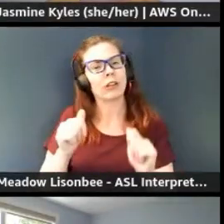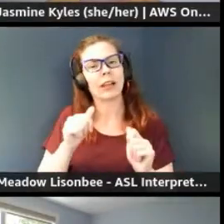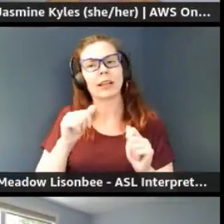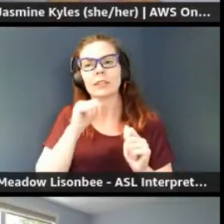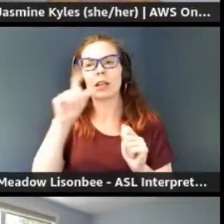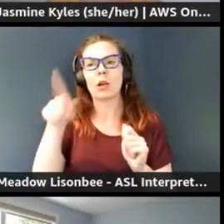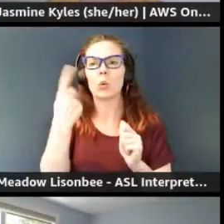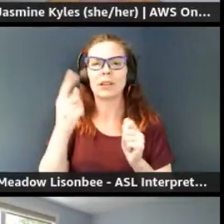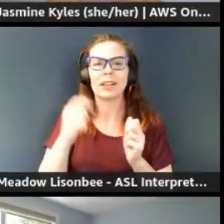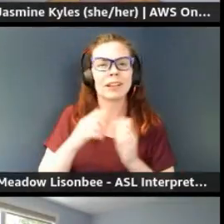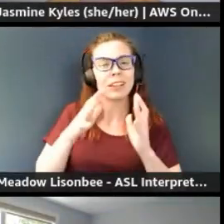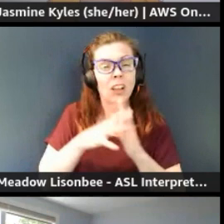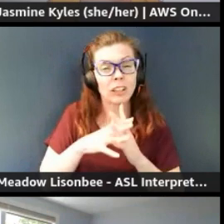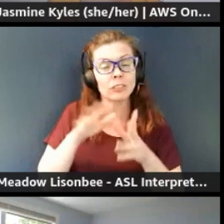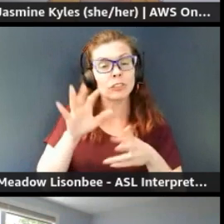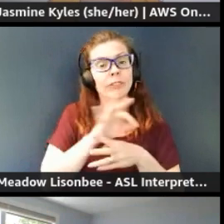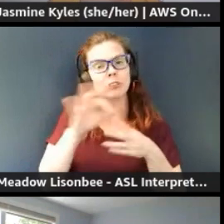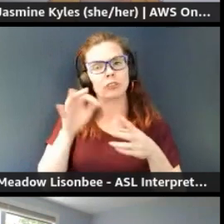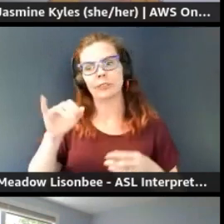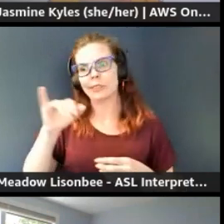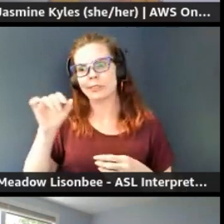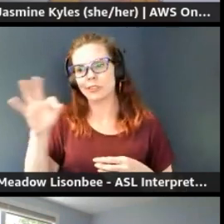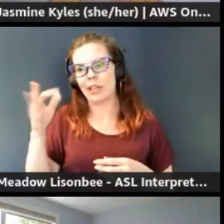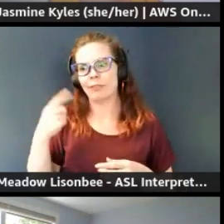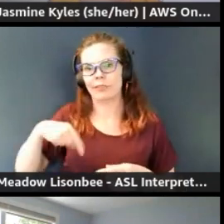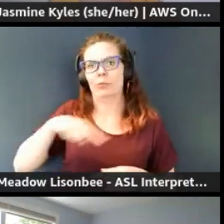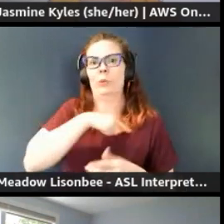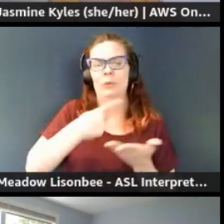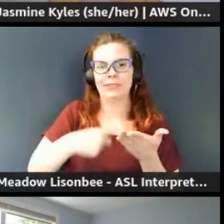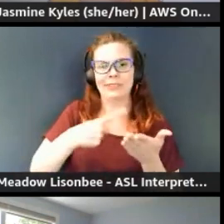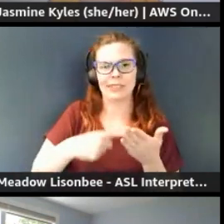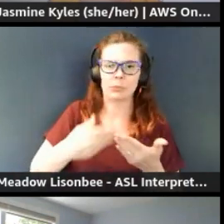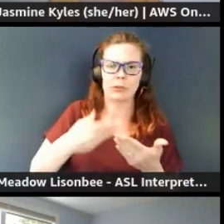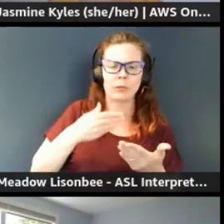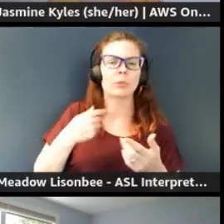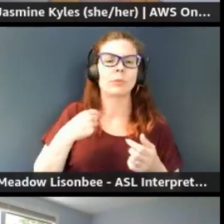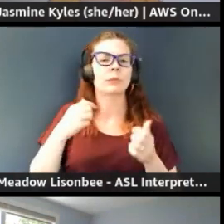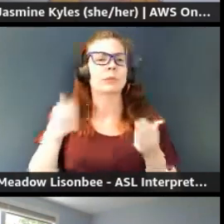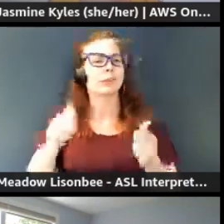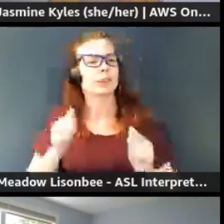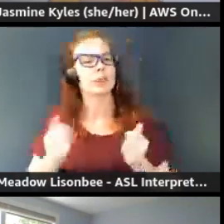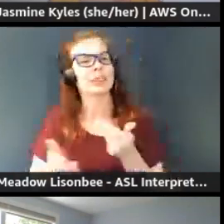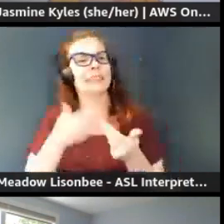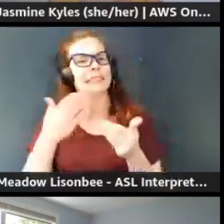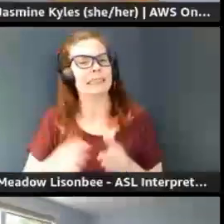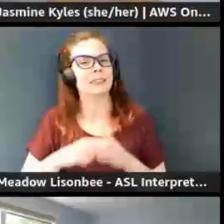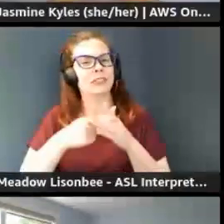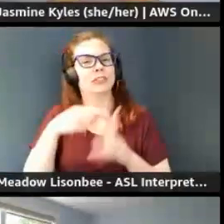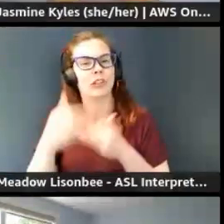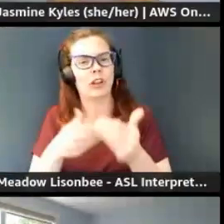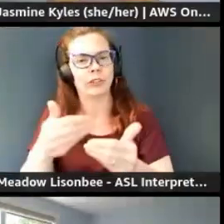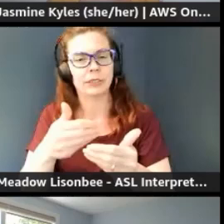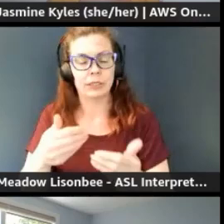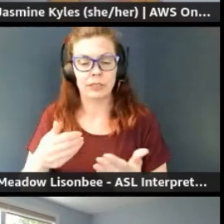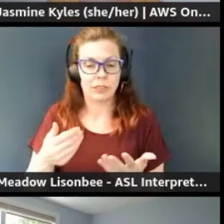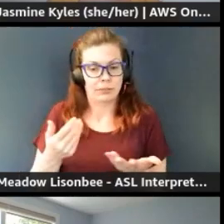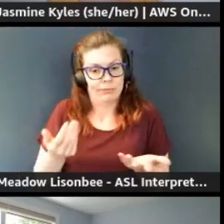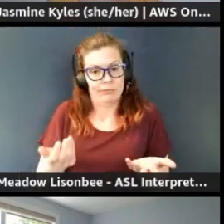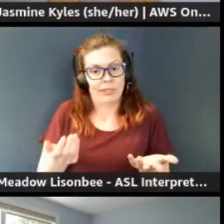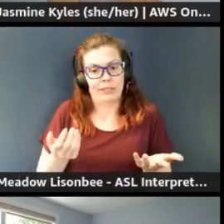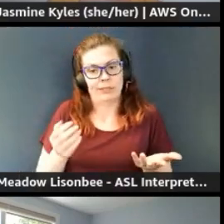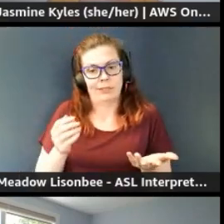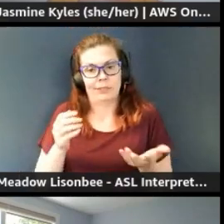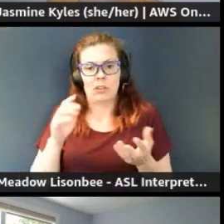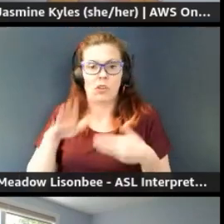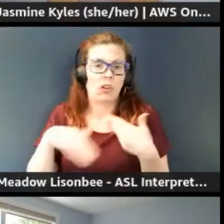these features that, Jeff and all of us were talking about earlier, but we also try to make it really easy to get going and get moving. I mean, this is kind of all